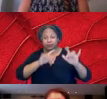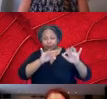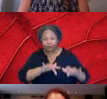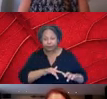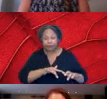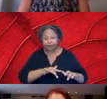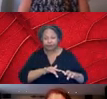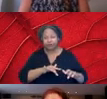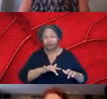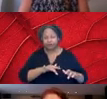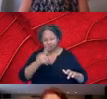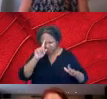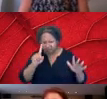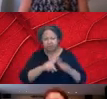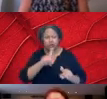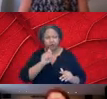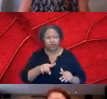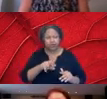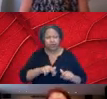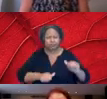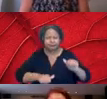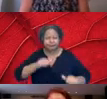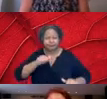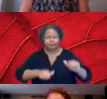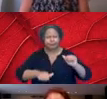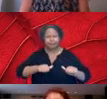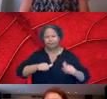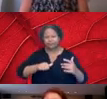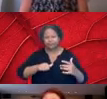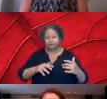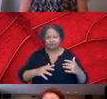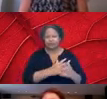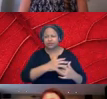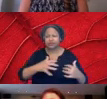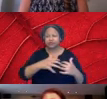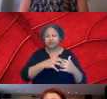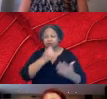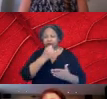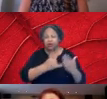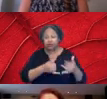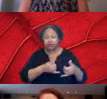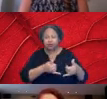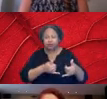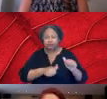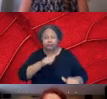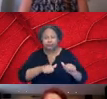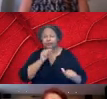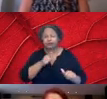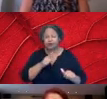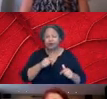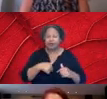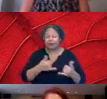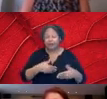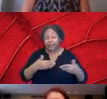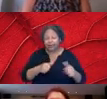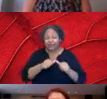are hesitant at all about applying to the Indigenous Artist Award, that, well, I'm only here until the end of the